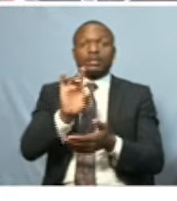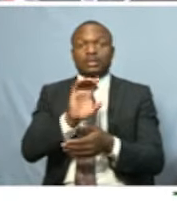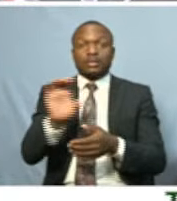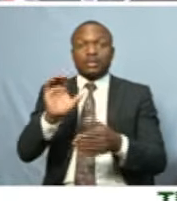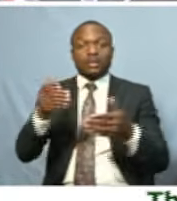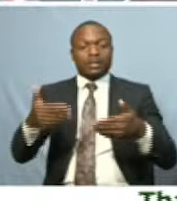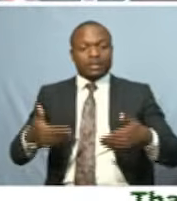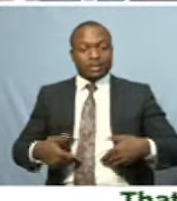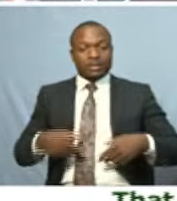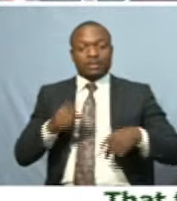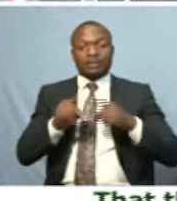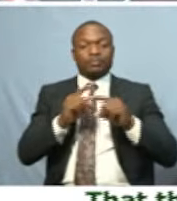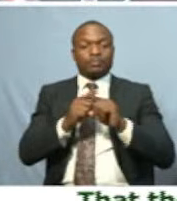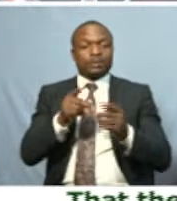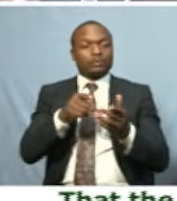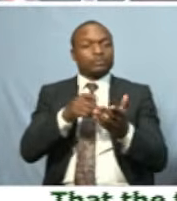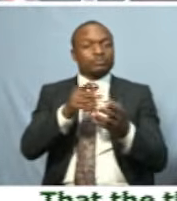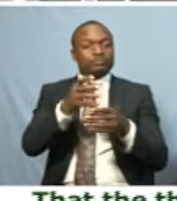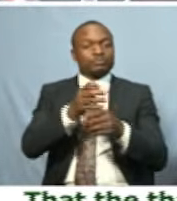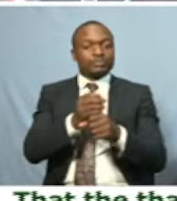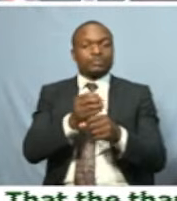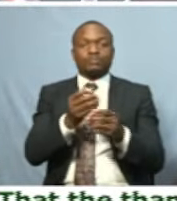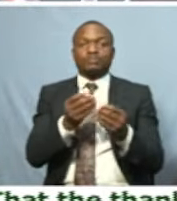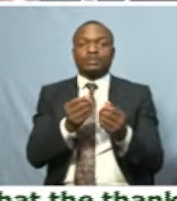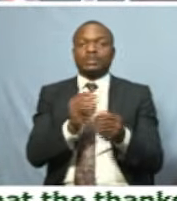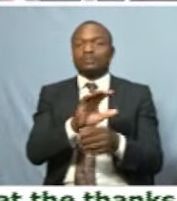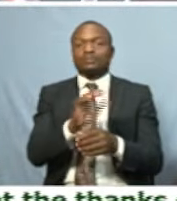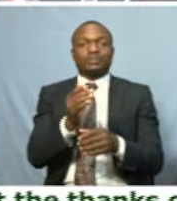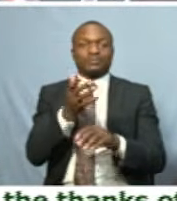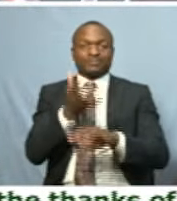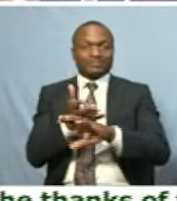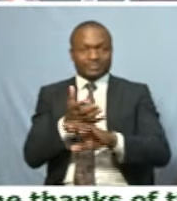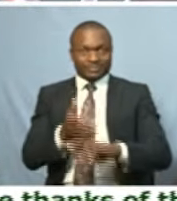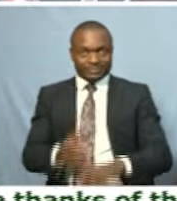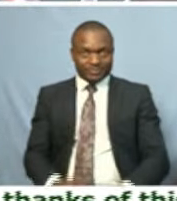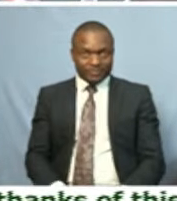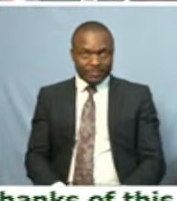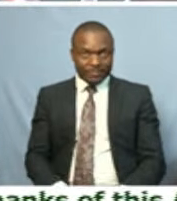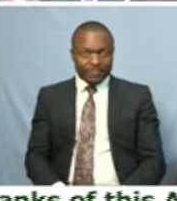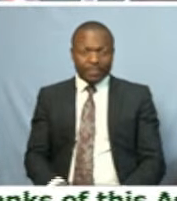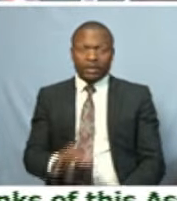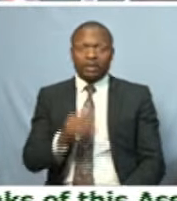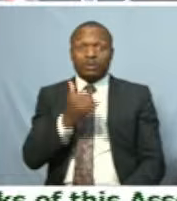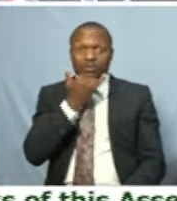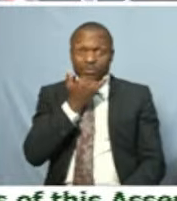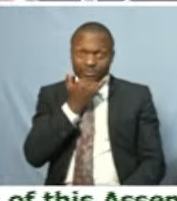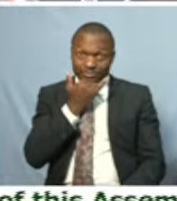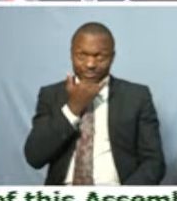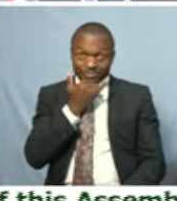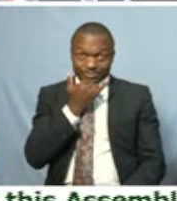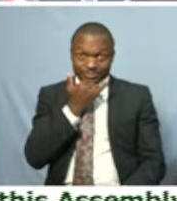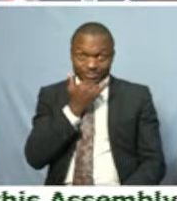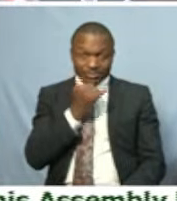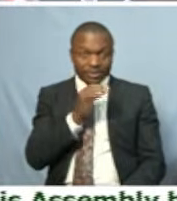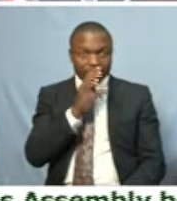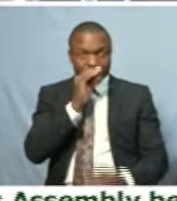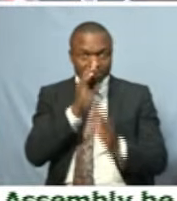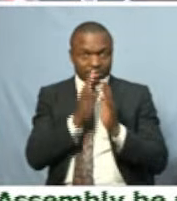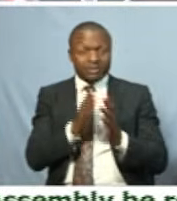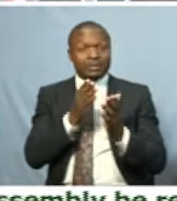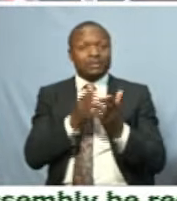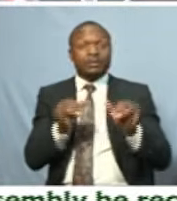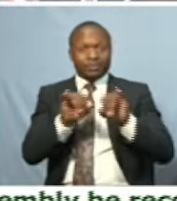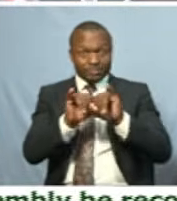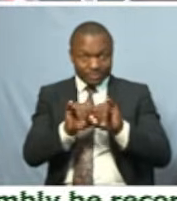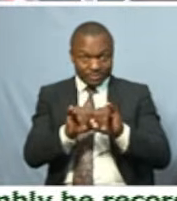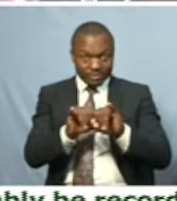and we are struggling to get this money back. And again, it is also morally wrong. And this, Madam Speaker, it was important